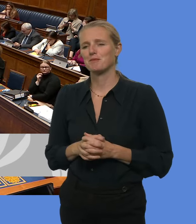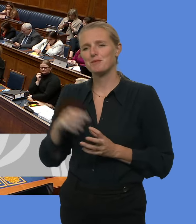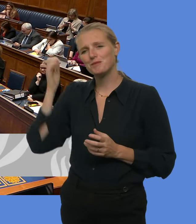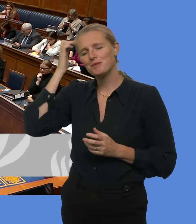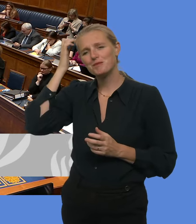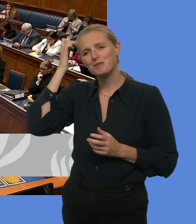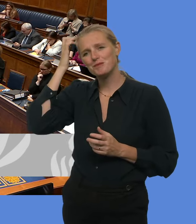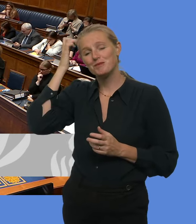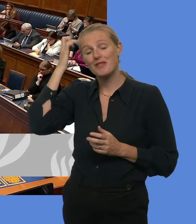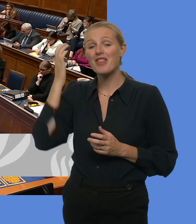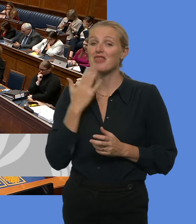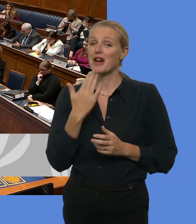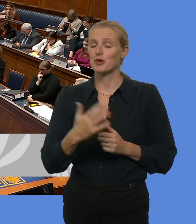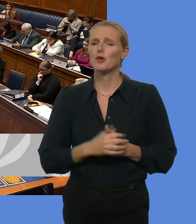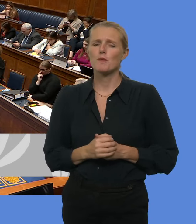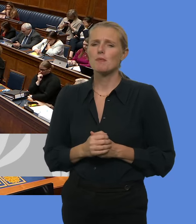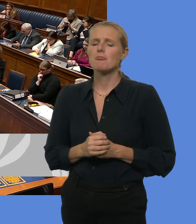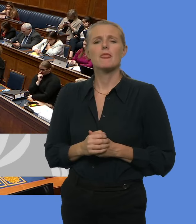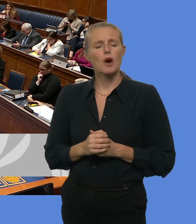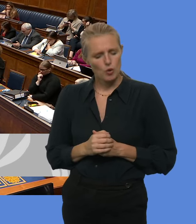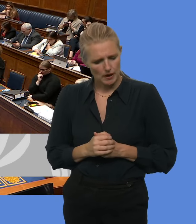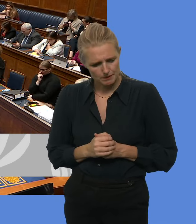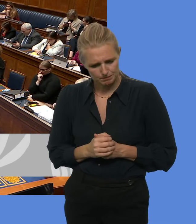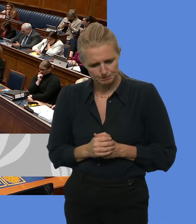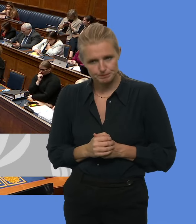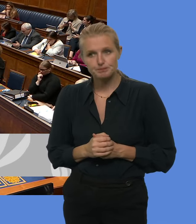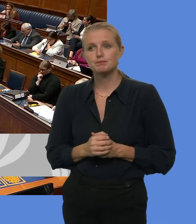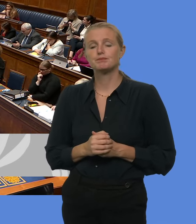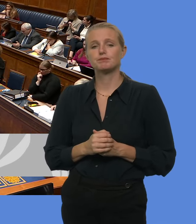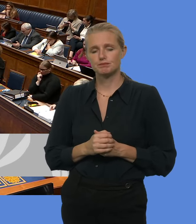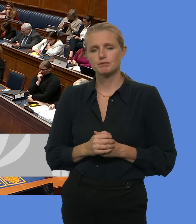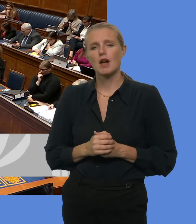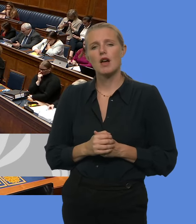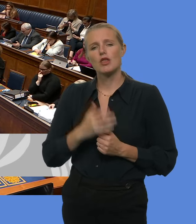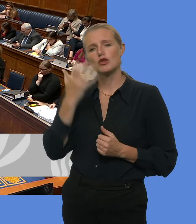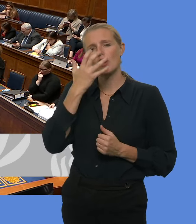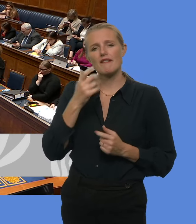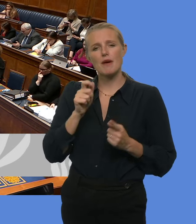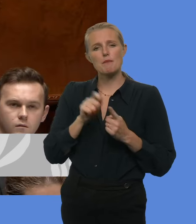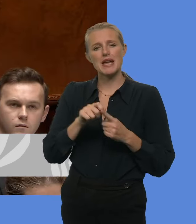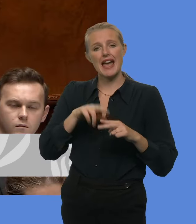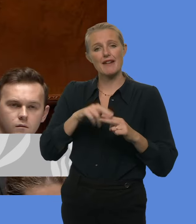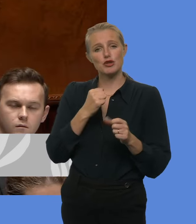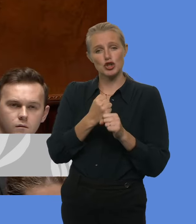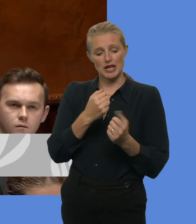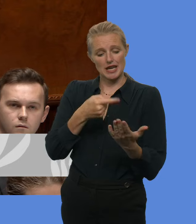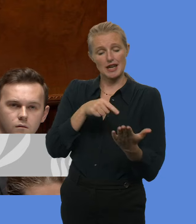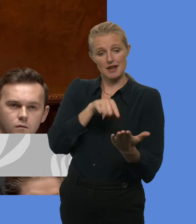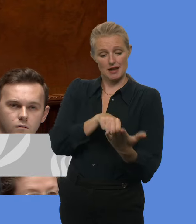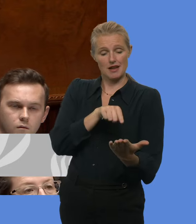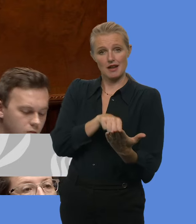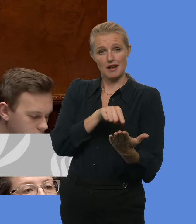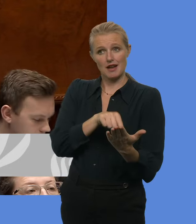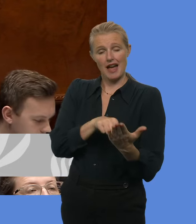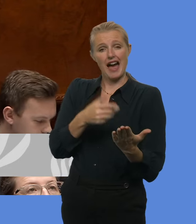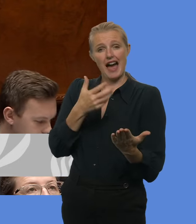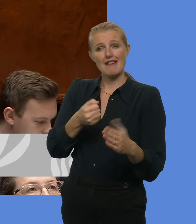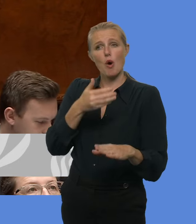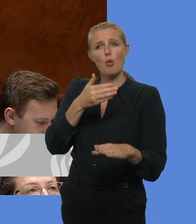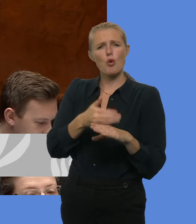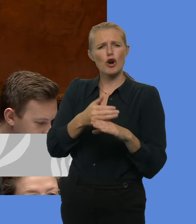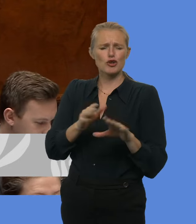Thank you, Deputy First Minister. Given its prominent place in the draft programme for government, can the Deputy First Minister provide an update on work to end